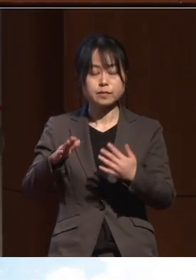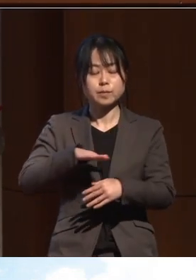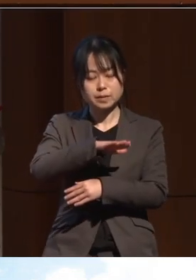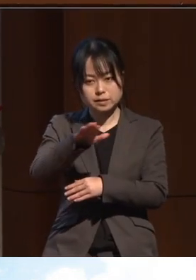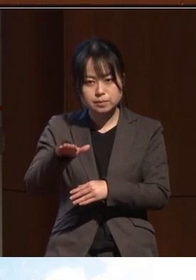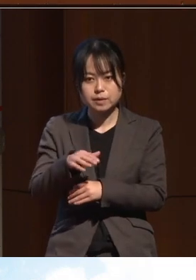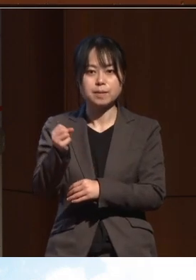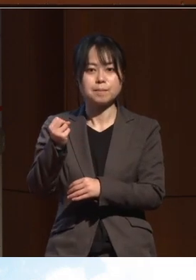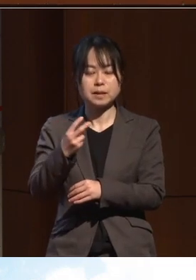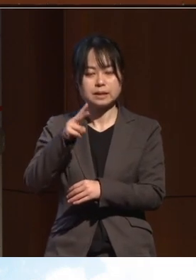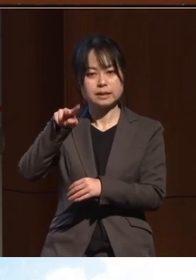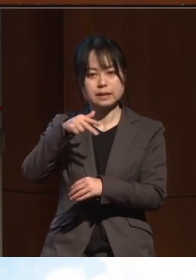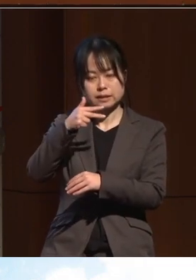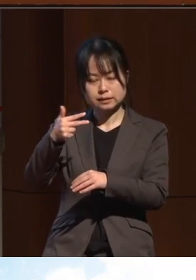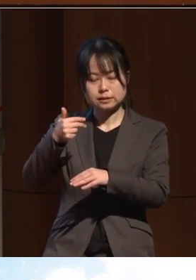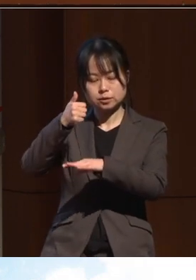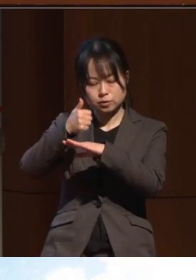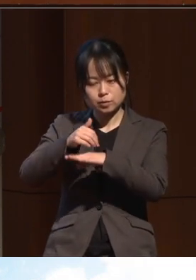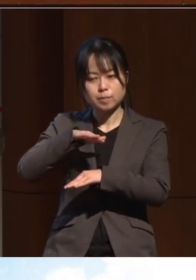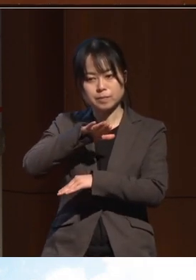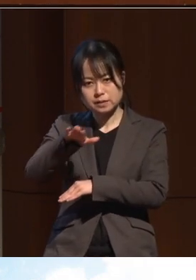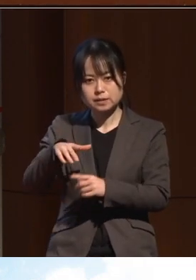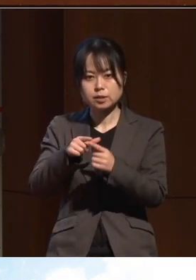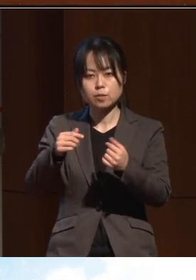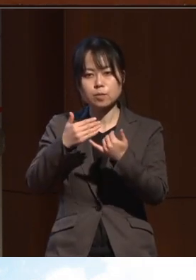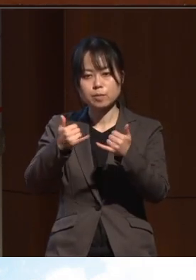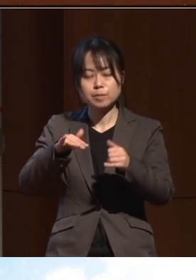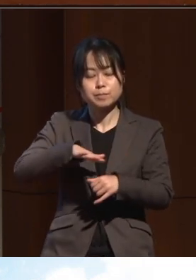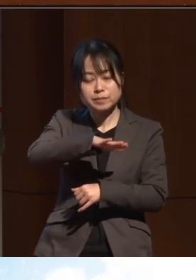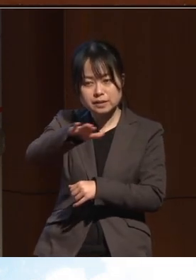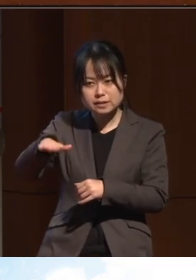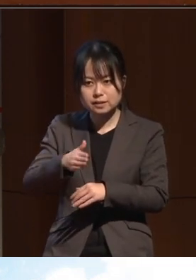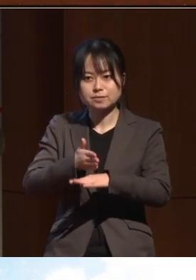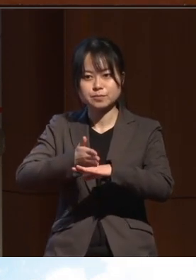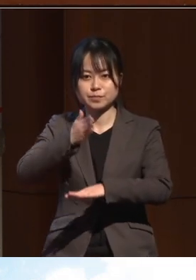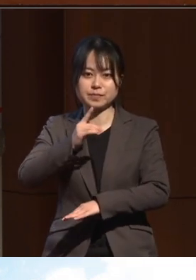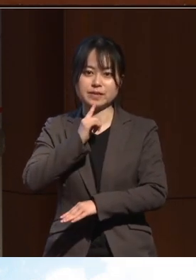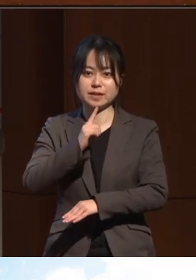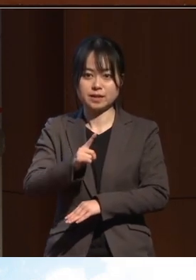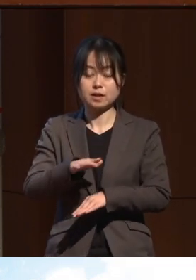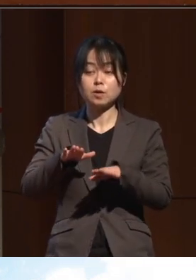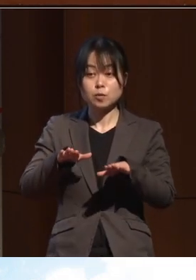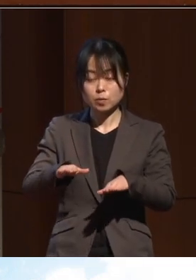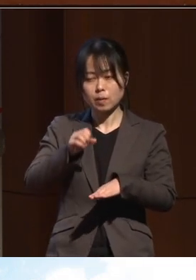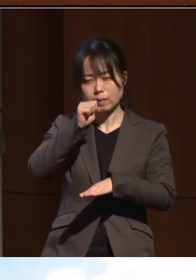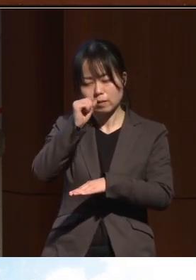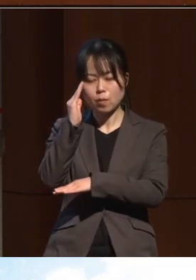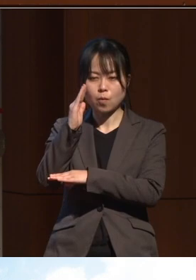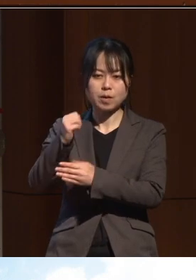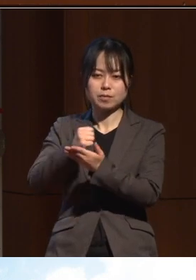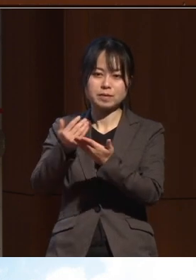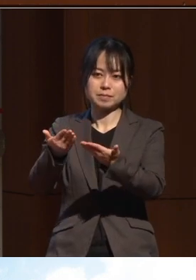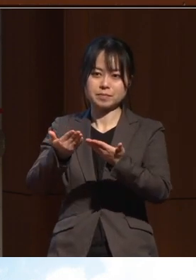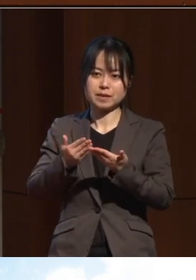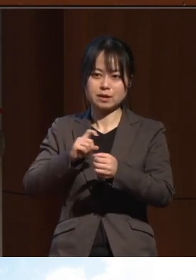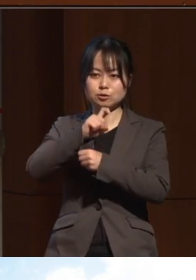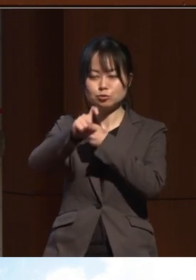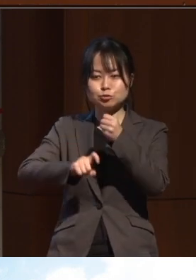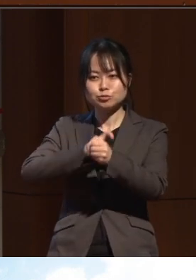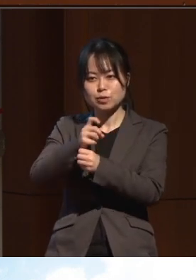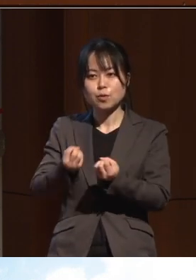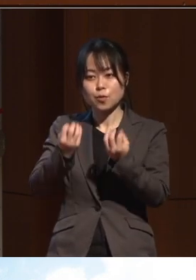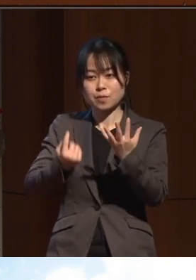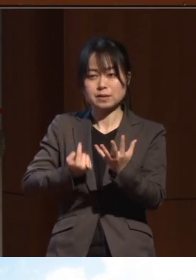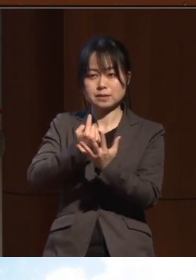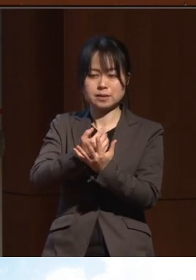here today for the invitation to speak at this, the 10th anniversary of AMED. And congratulations to all of the AMED